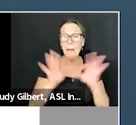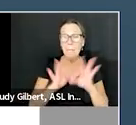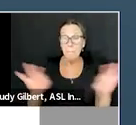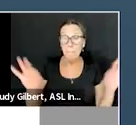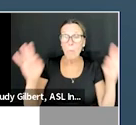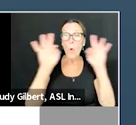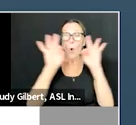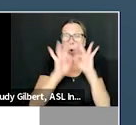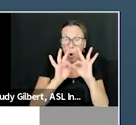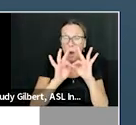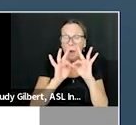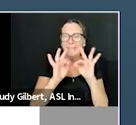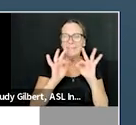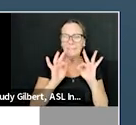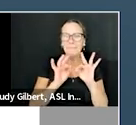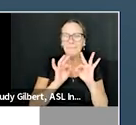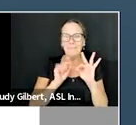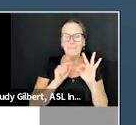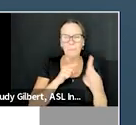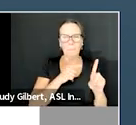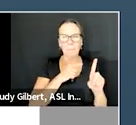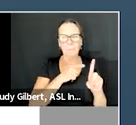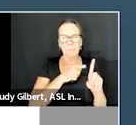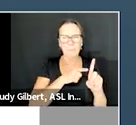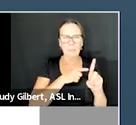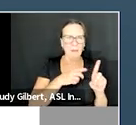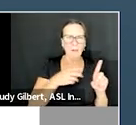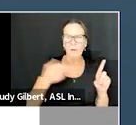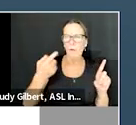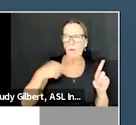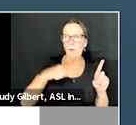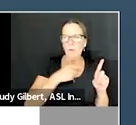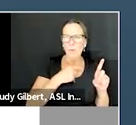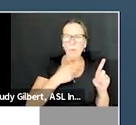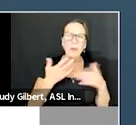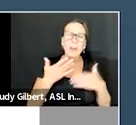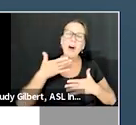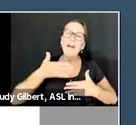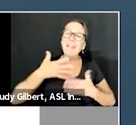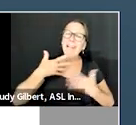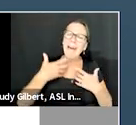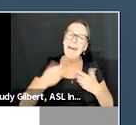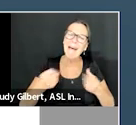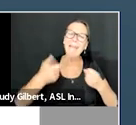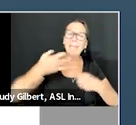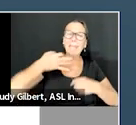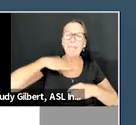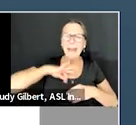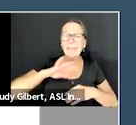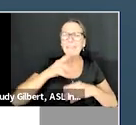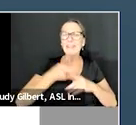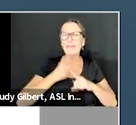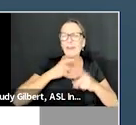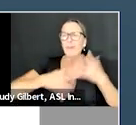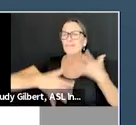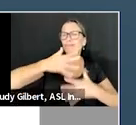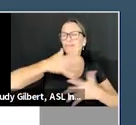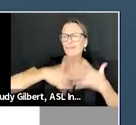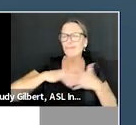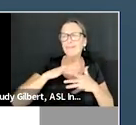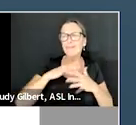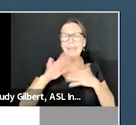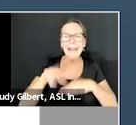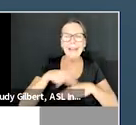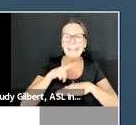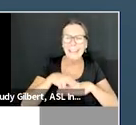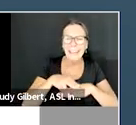because we get health and wellness benefits from spending time in nature. But that's really important for those of us who have disabilities,